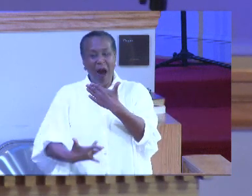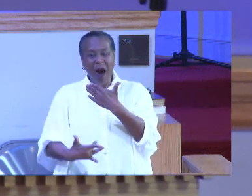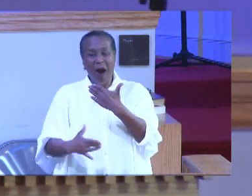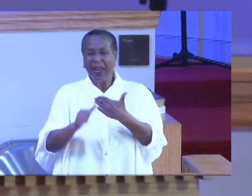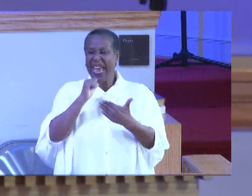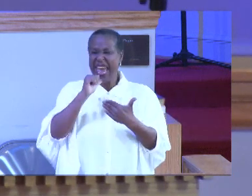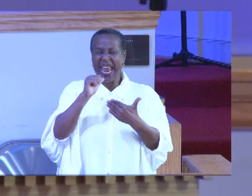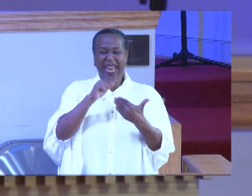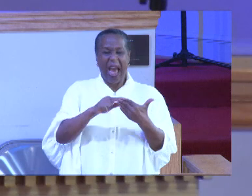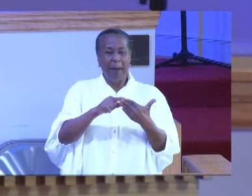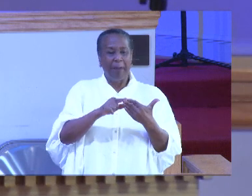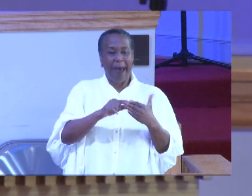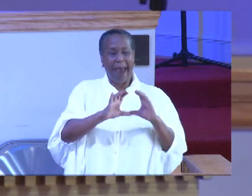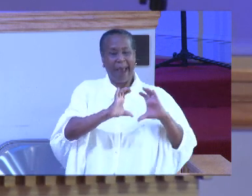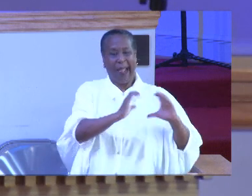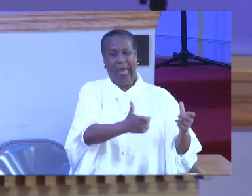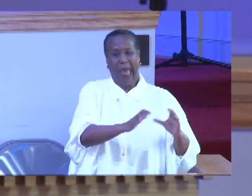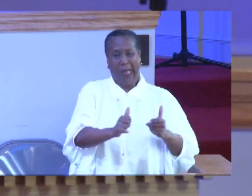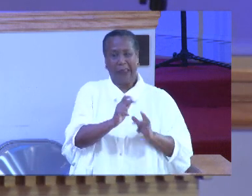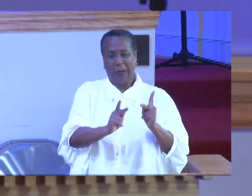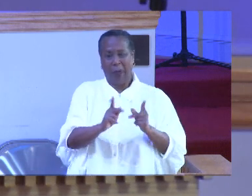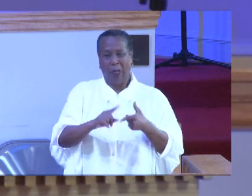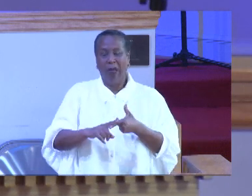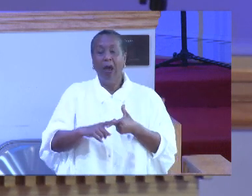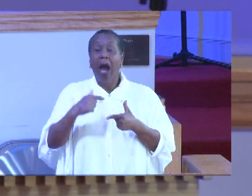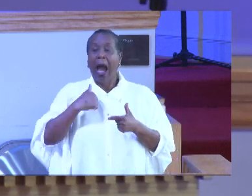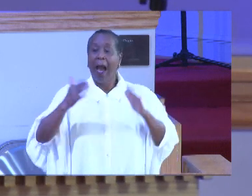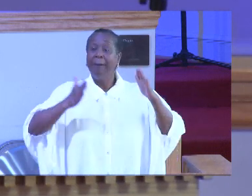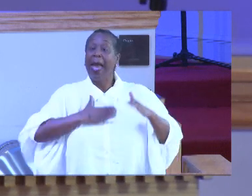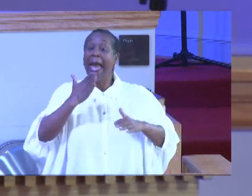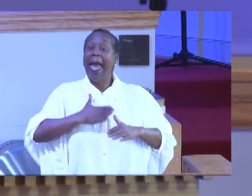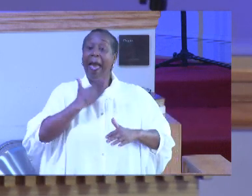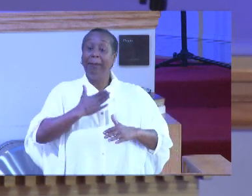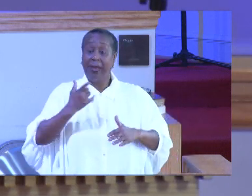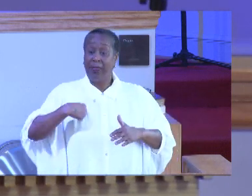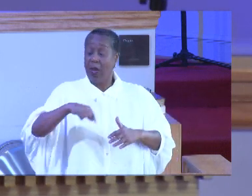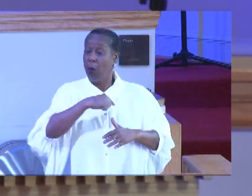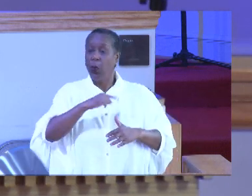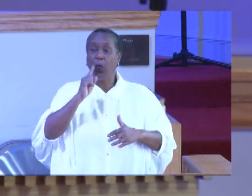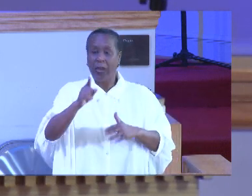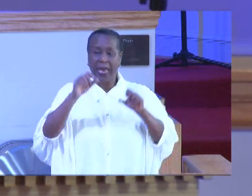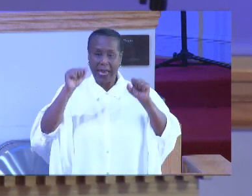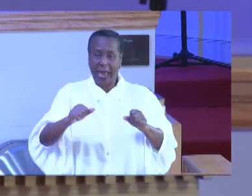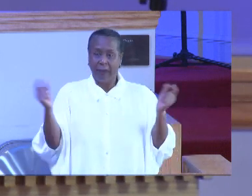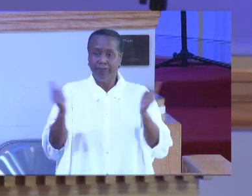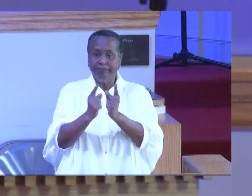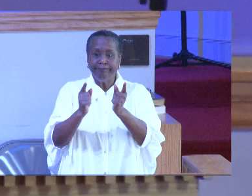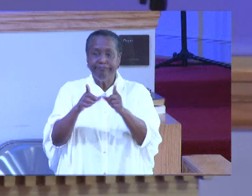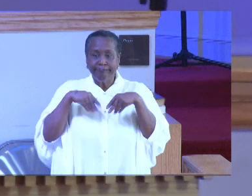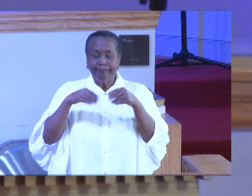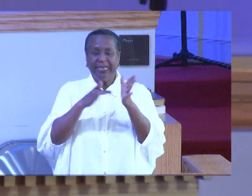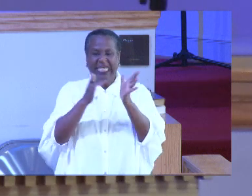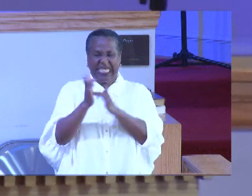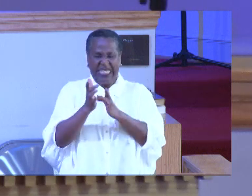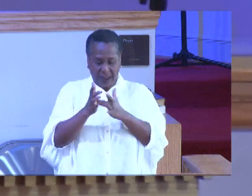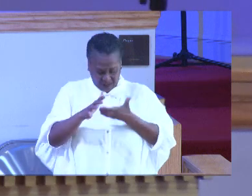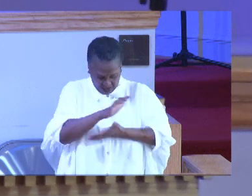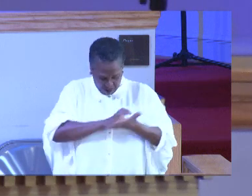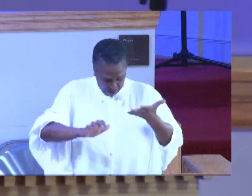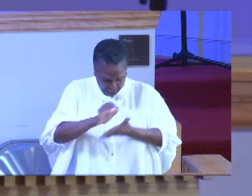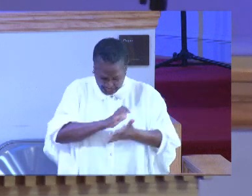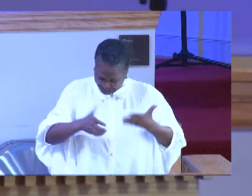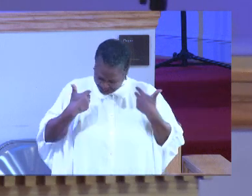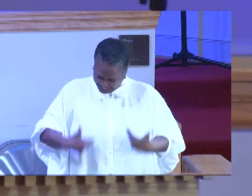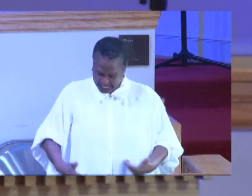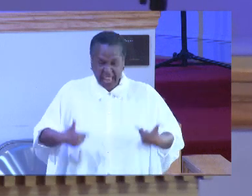by pedigree. I'm glad that all you got to do is just come to Jesus as a mess, just